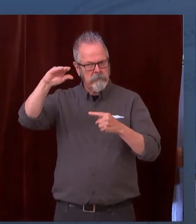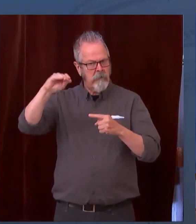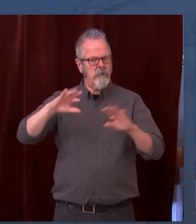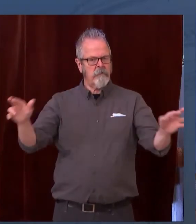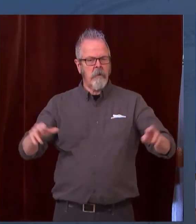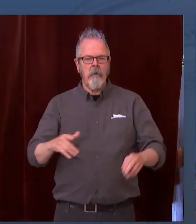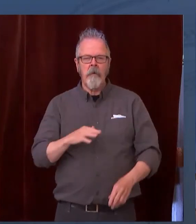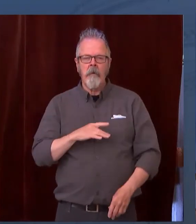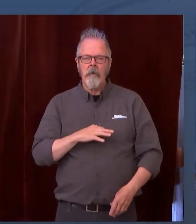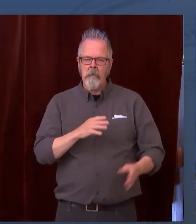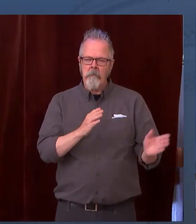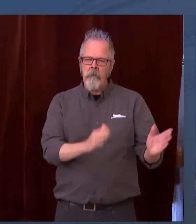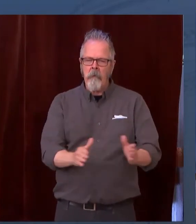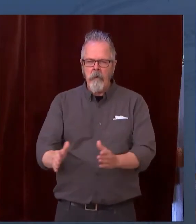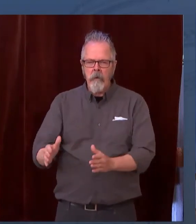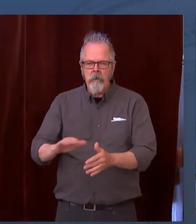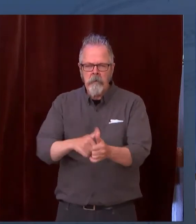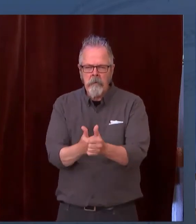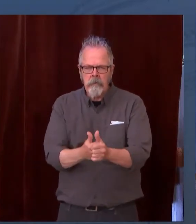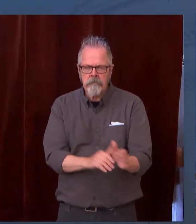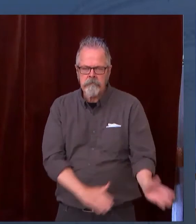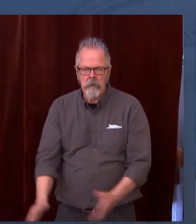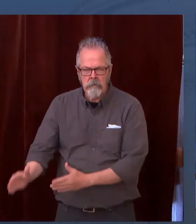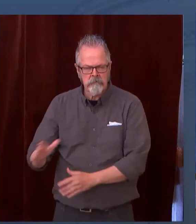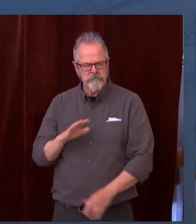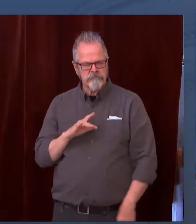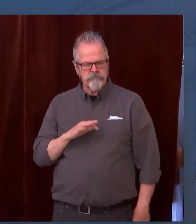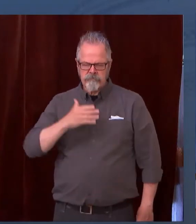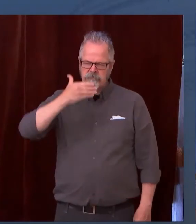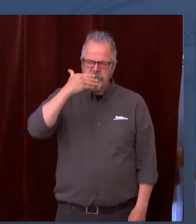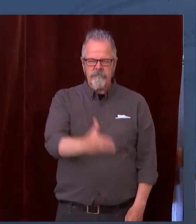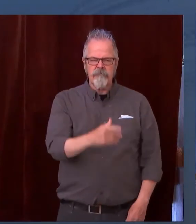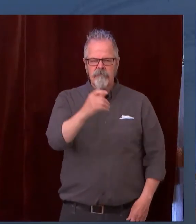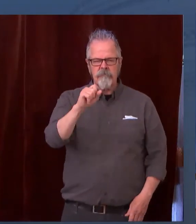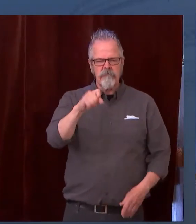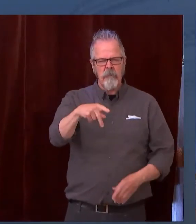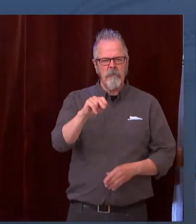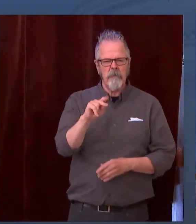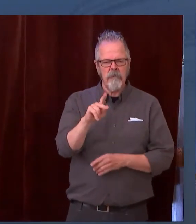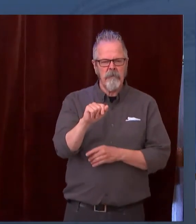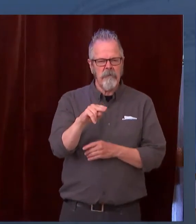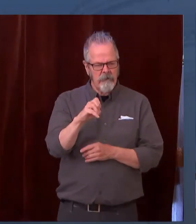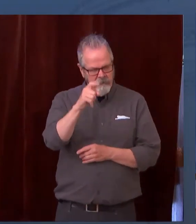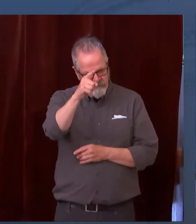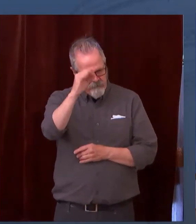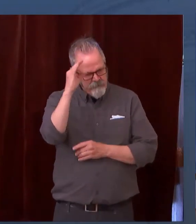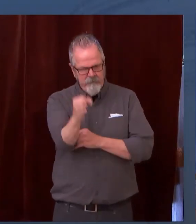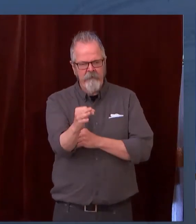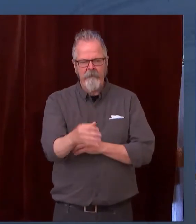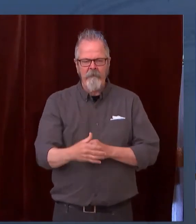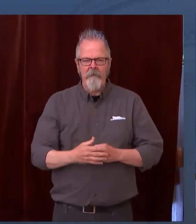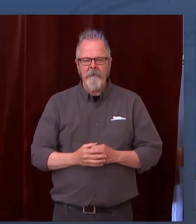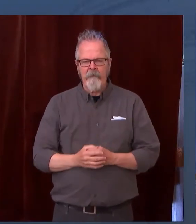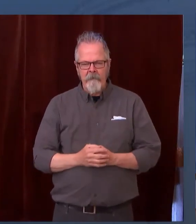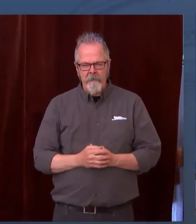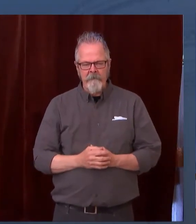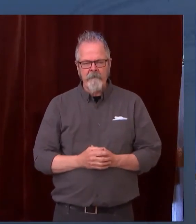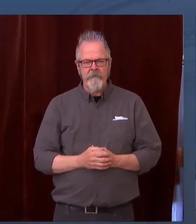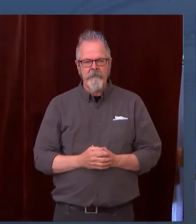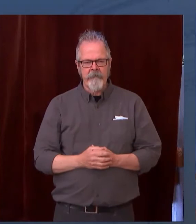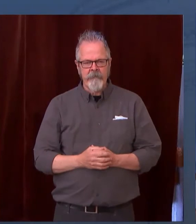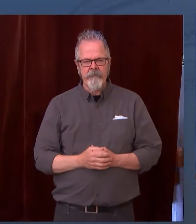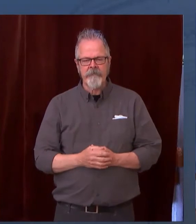orders a business to do broad scale testing, we have to make sure that they do that. So that's one of the things we're trying